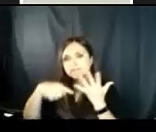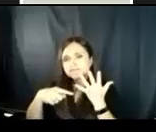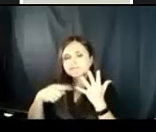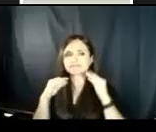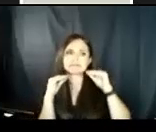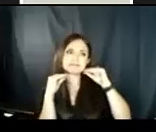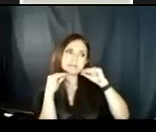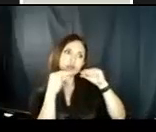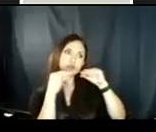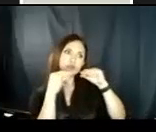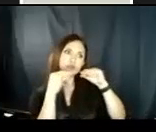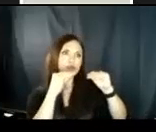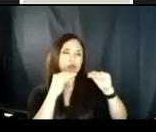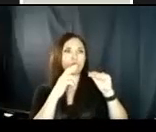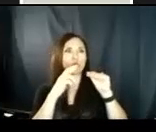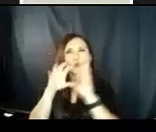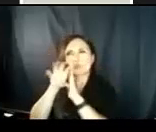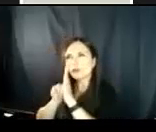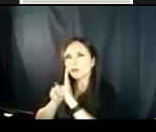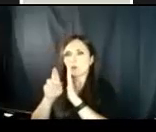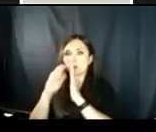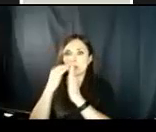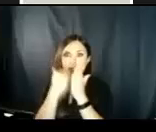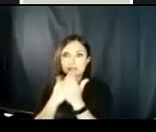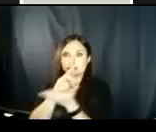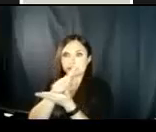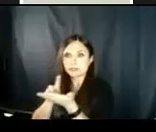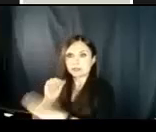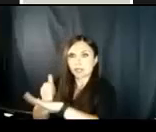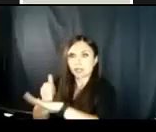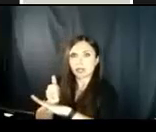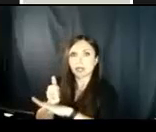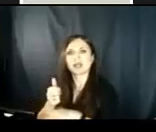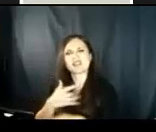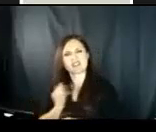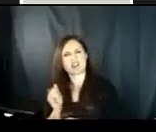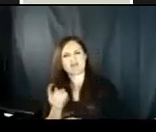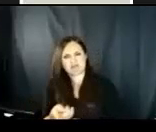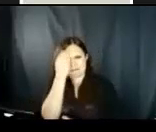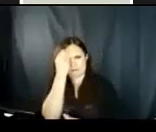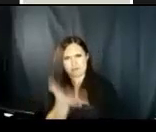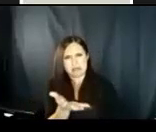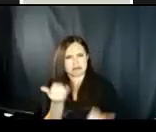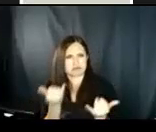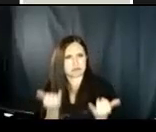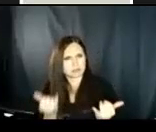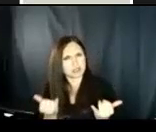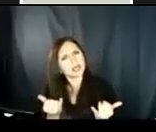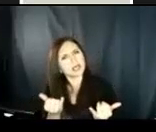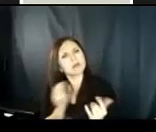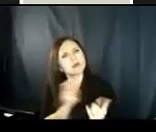instructional or curriculum or lesson design that you do, I feel like this information you're going to be hearing today, it's applicable